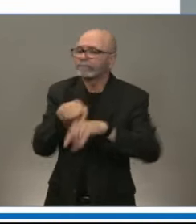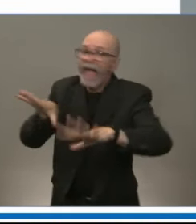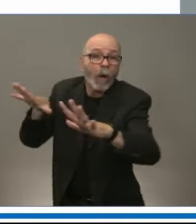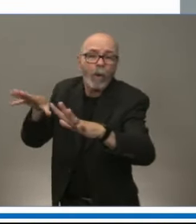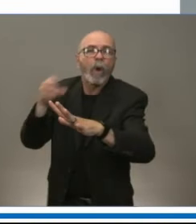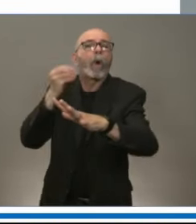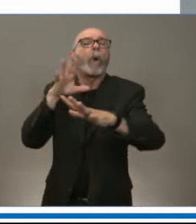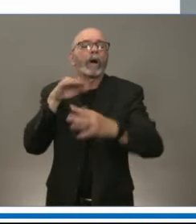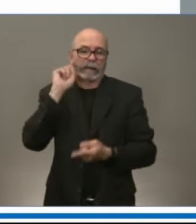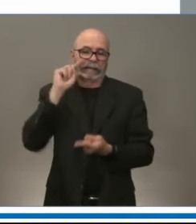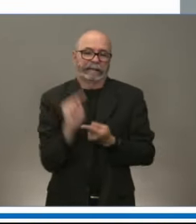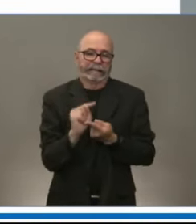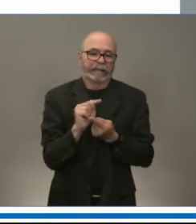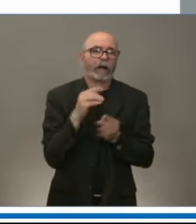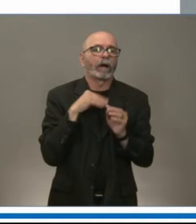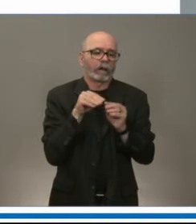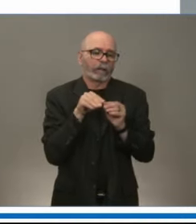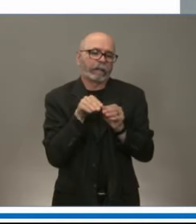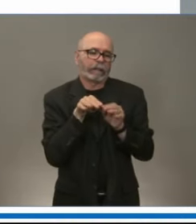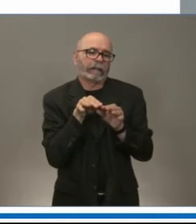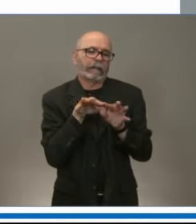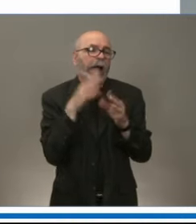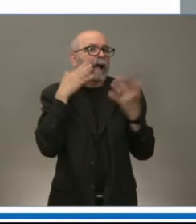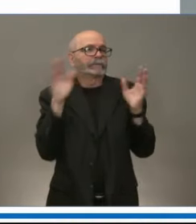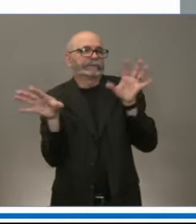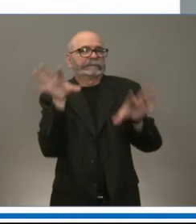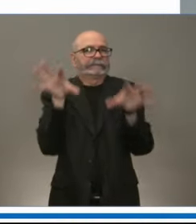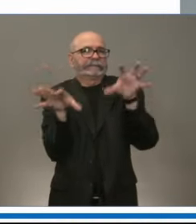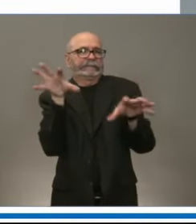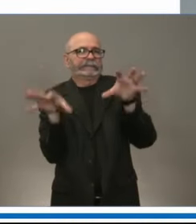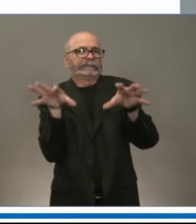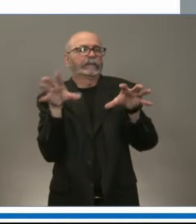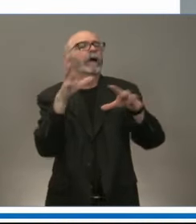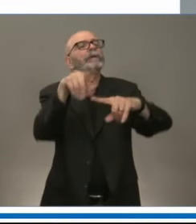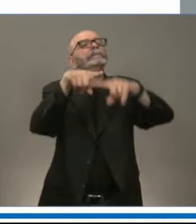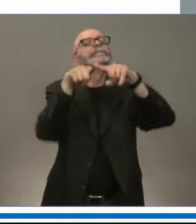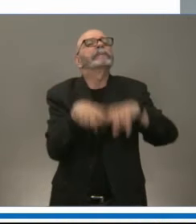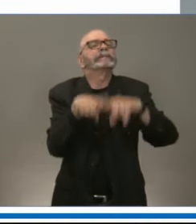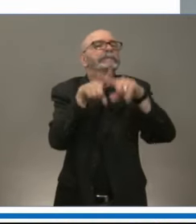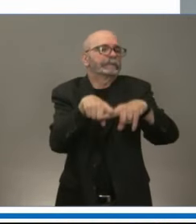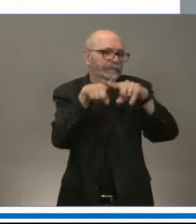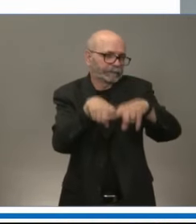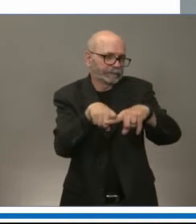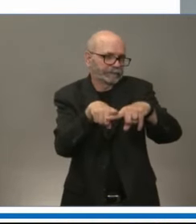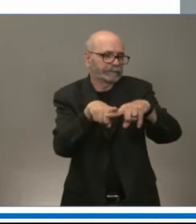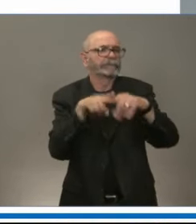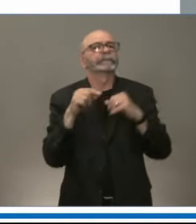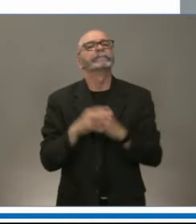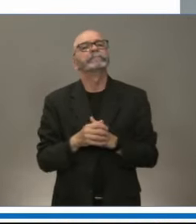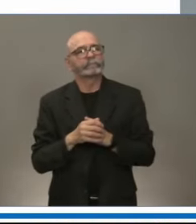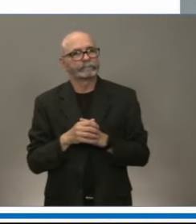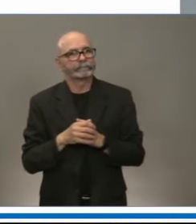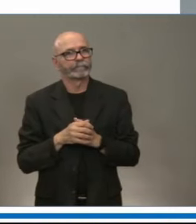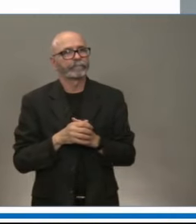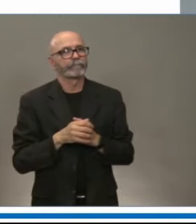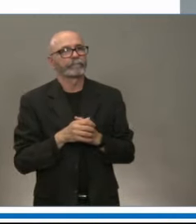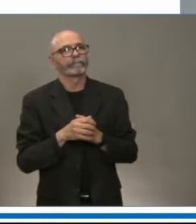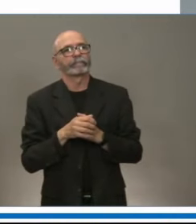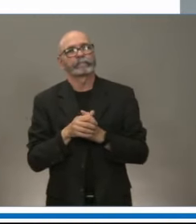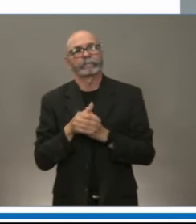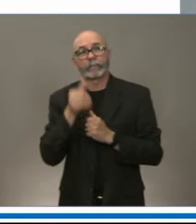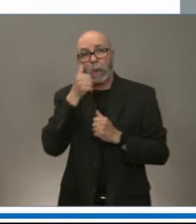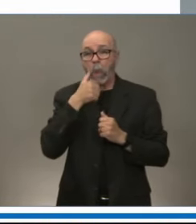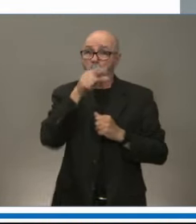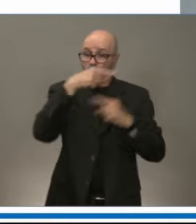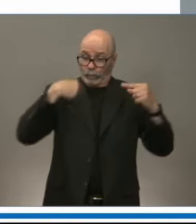pressure, how big the wave is as we move in towards the end of April on our healthcare system, quite frankly, depends on how we all work